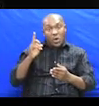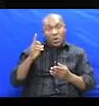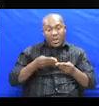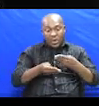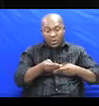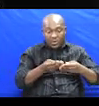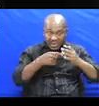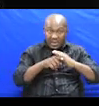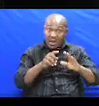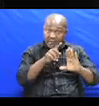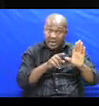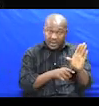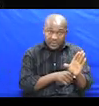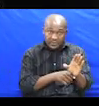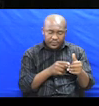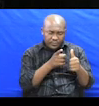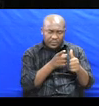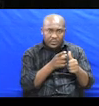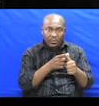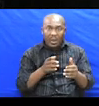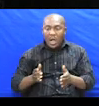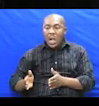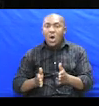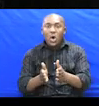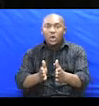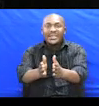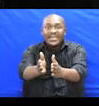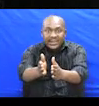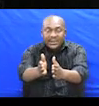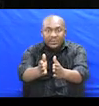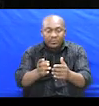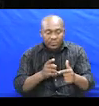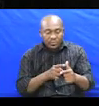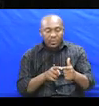characterized by colonial economy in Africa included